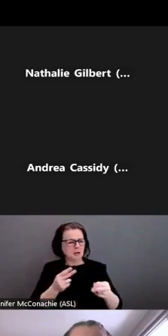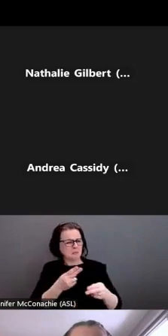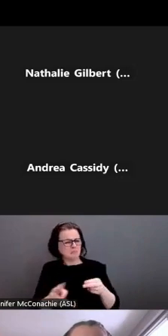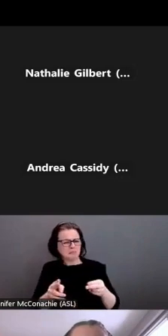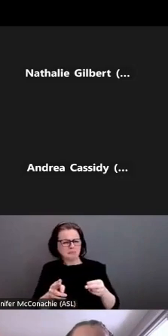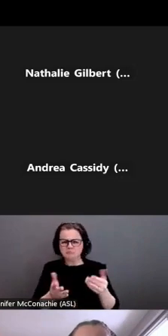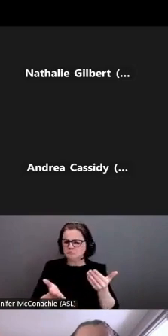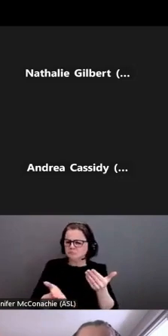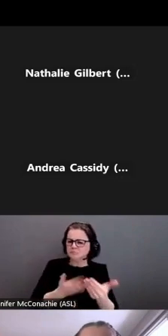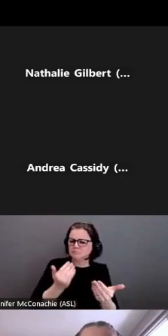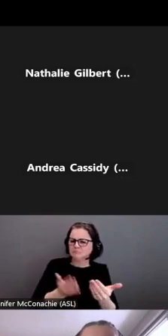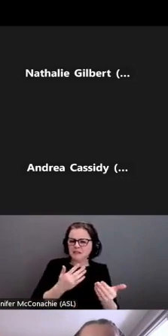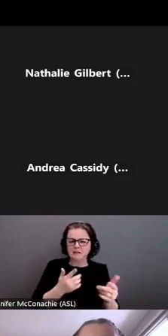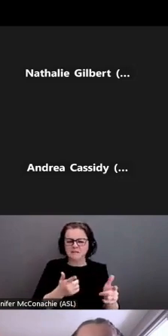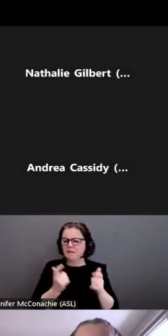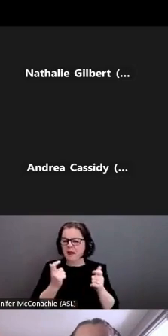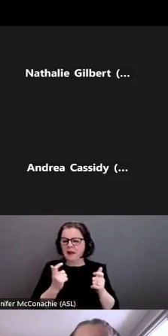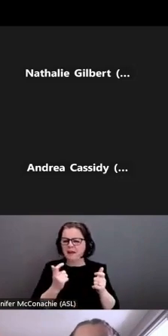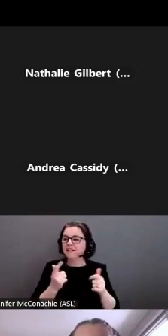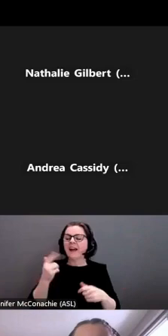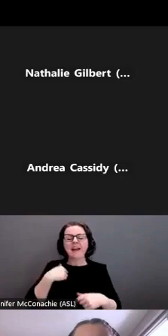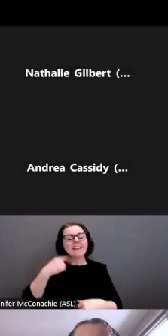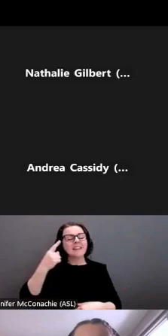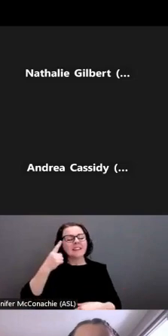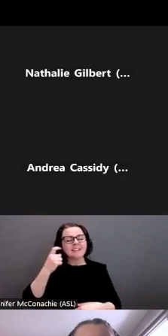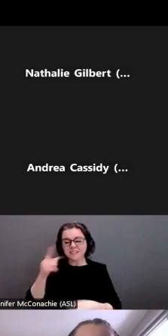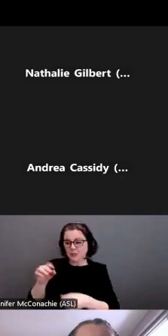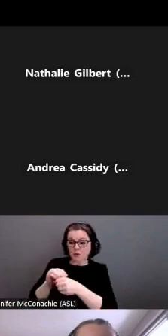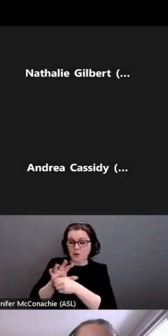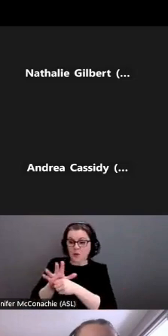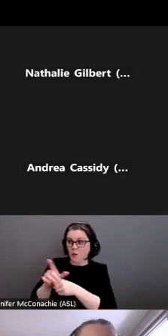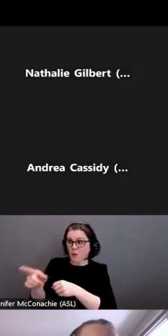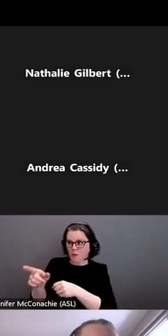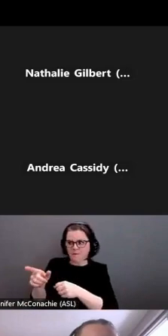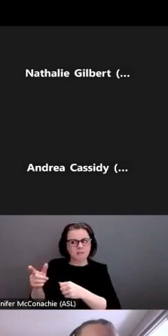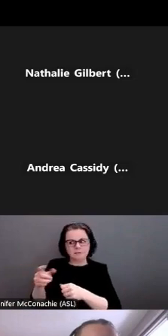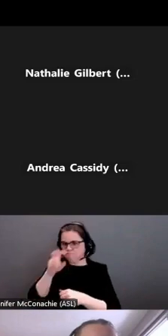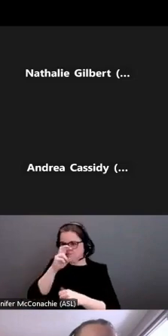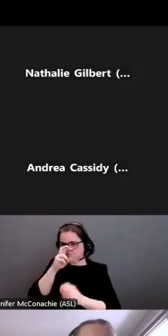like because it's during COVID as well, I feel like they were adhering to the COVID